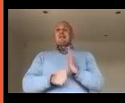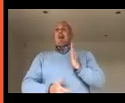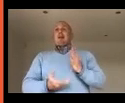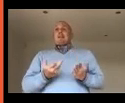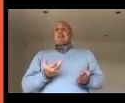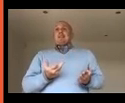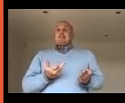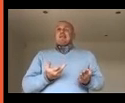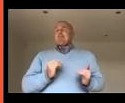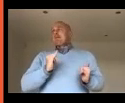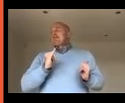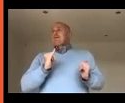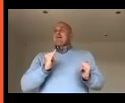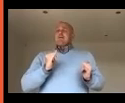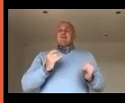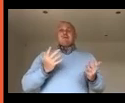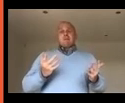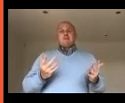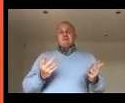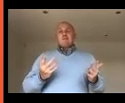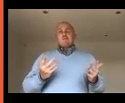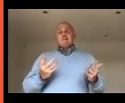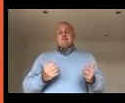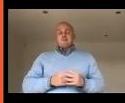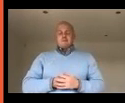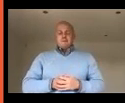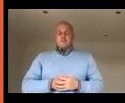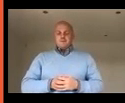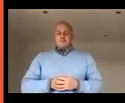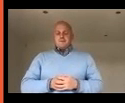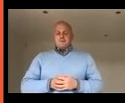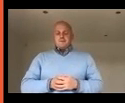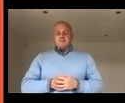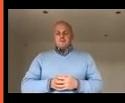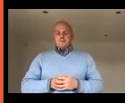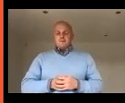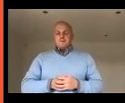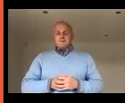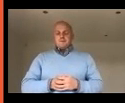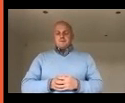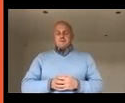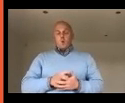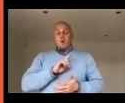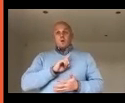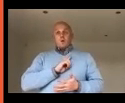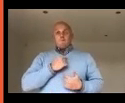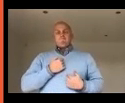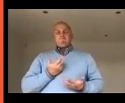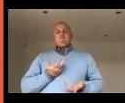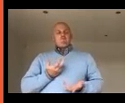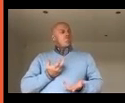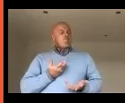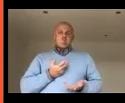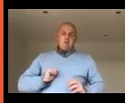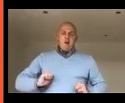seems to be particularly bad for those who are already having it a bit rough. And that's why we want to make sure